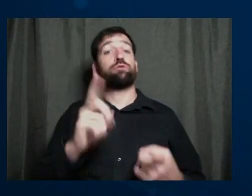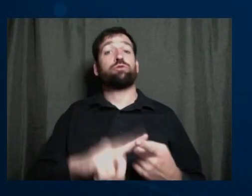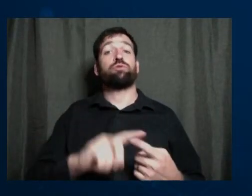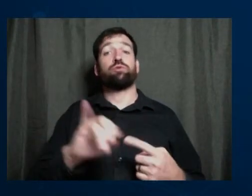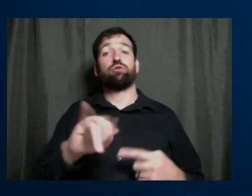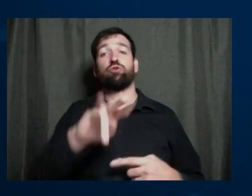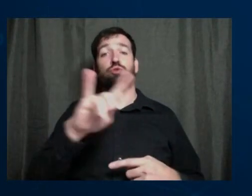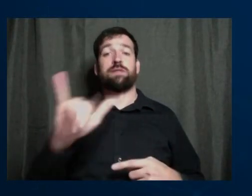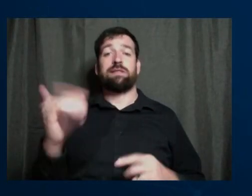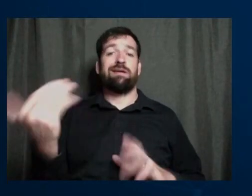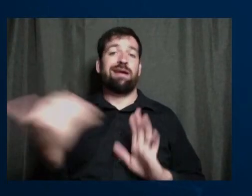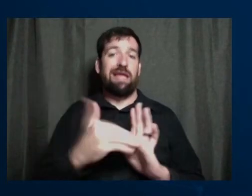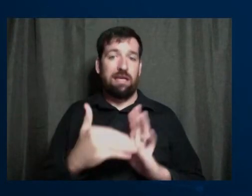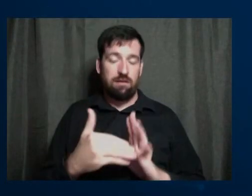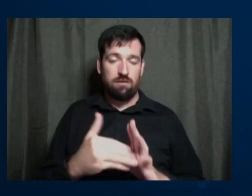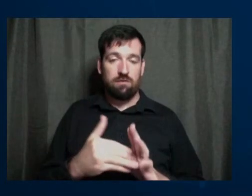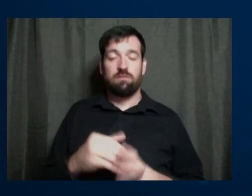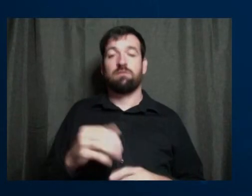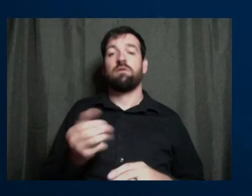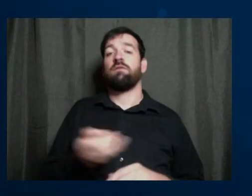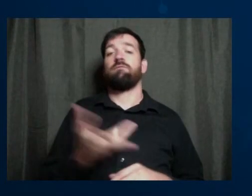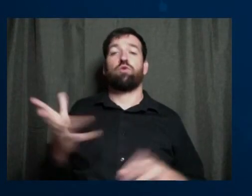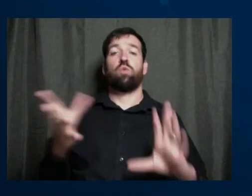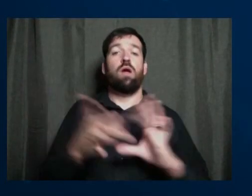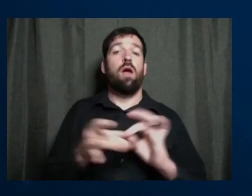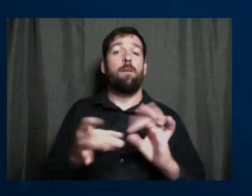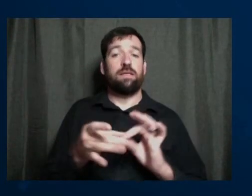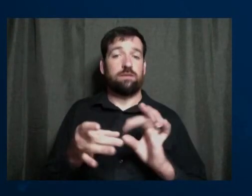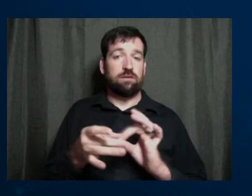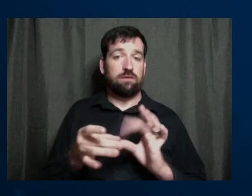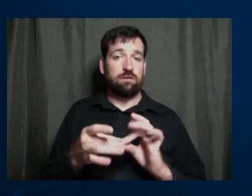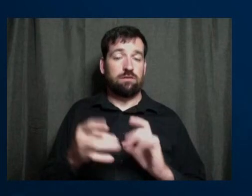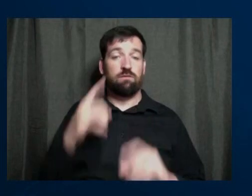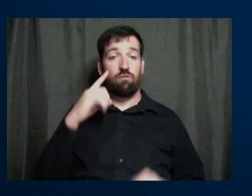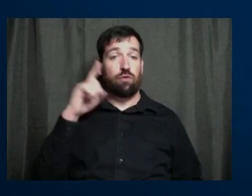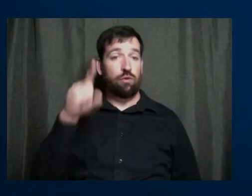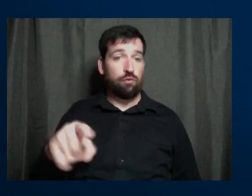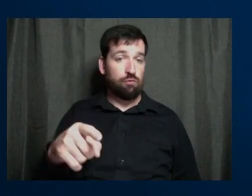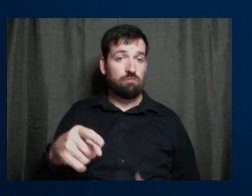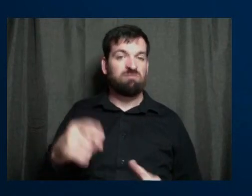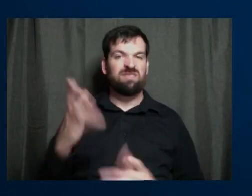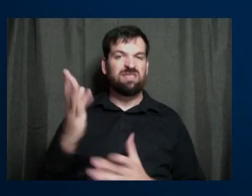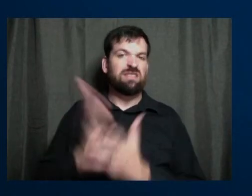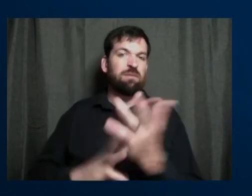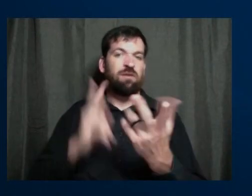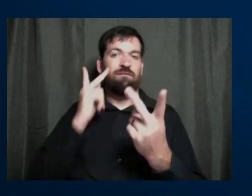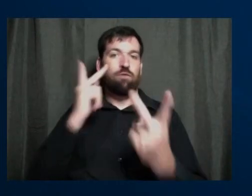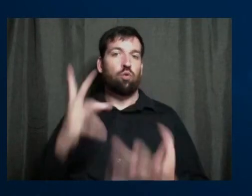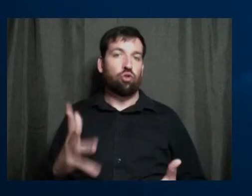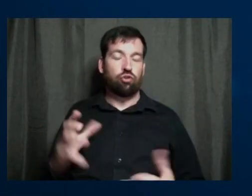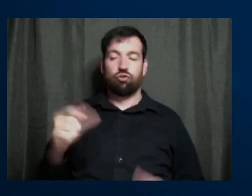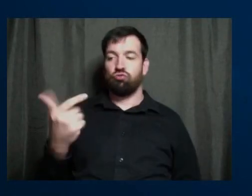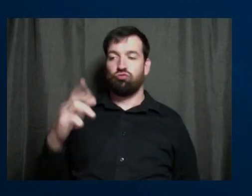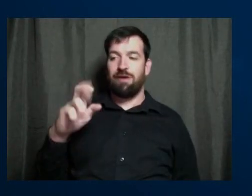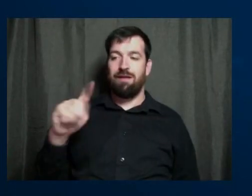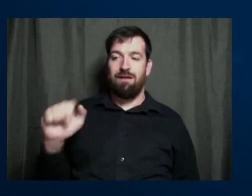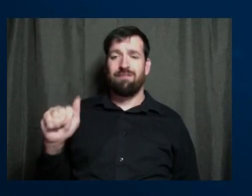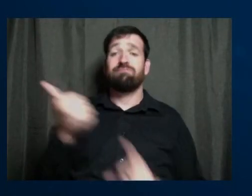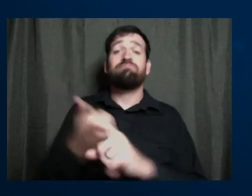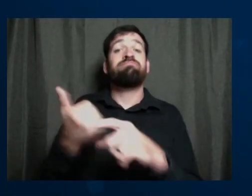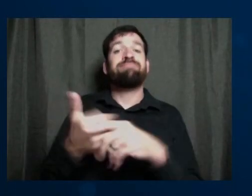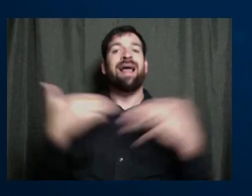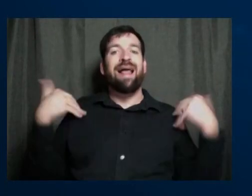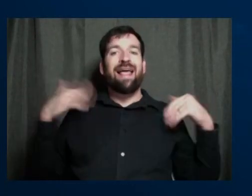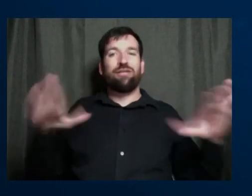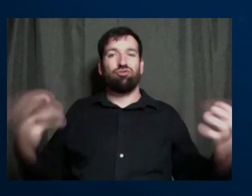Missy's Boutique. I have a couple of comments for you from some of our viewers, but Greta says that Judy is an angel here on earth. I